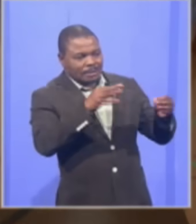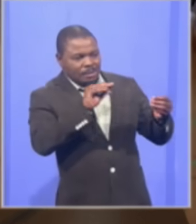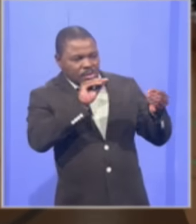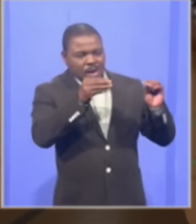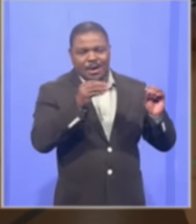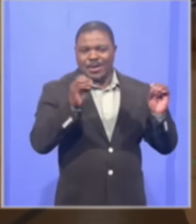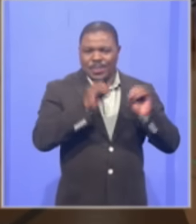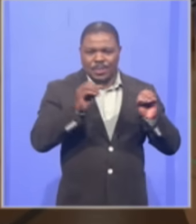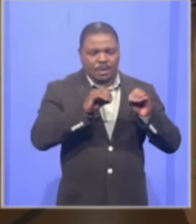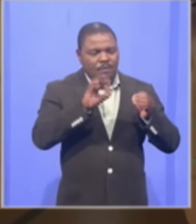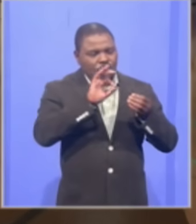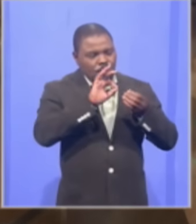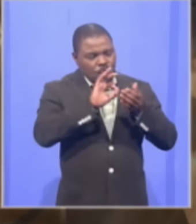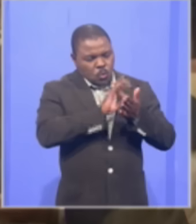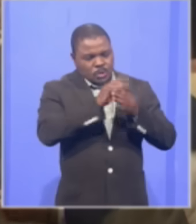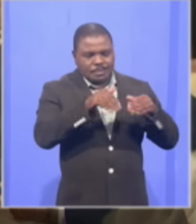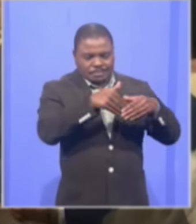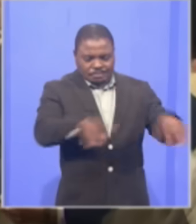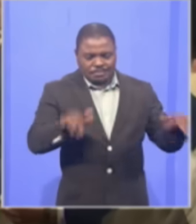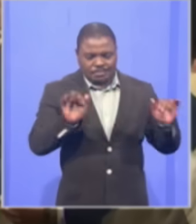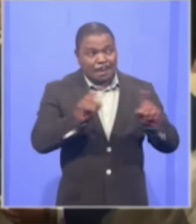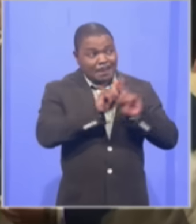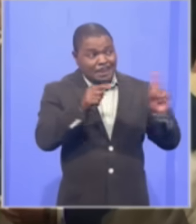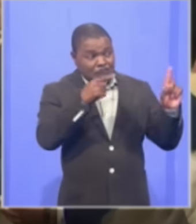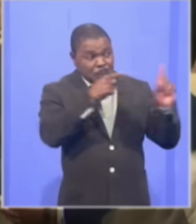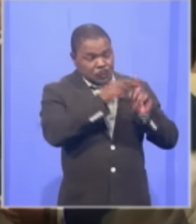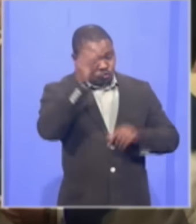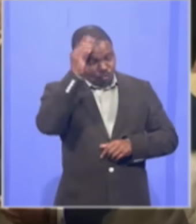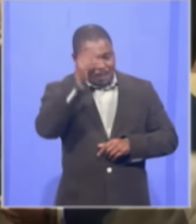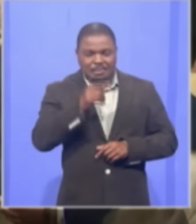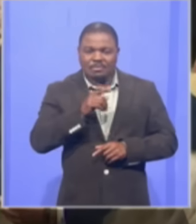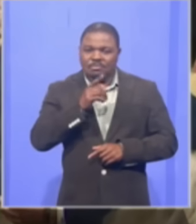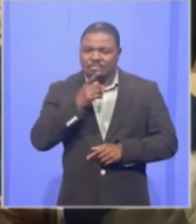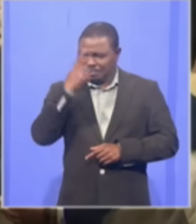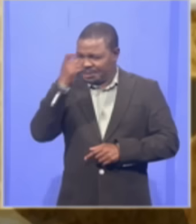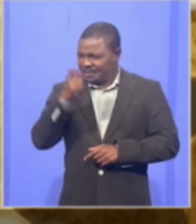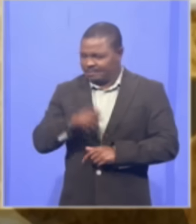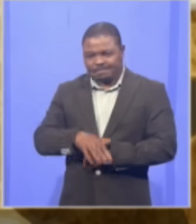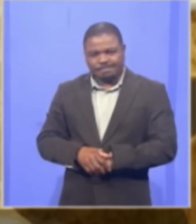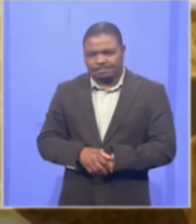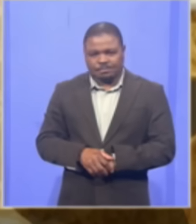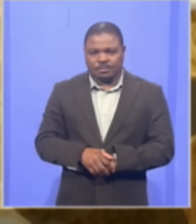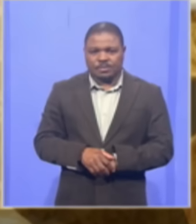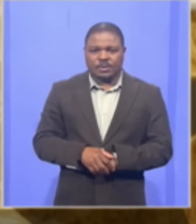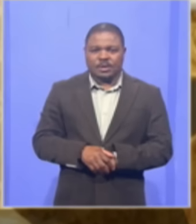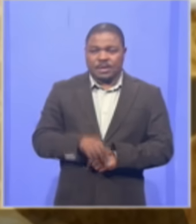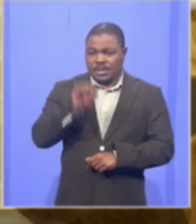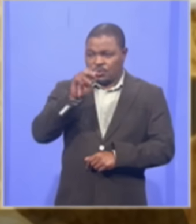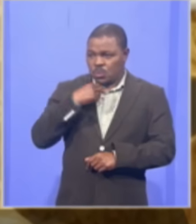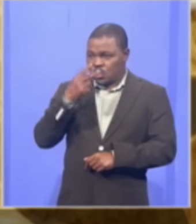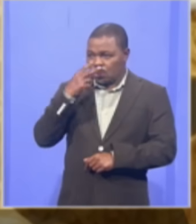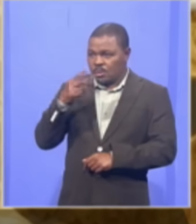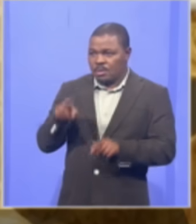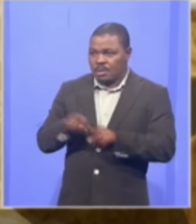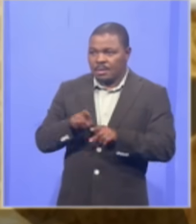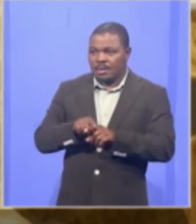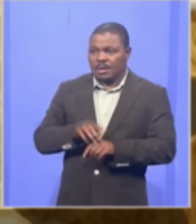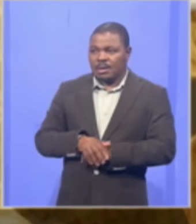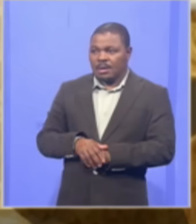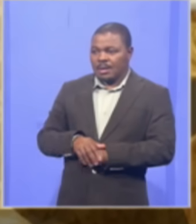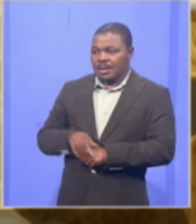tse hlokang le eme empa Trump ha kgole seo. If you look at those papers, they have them stone cold, and it